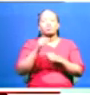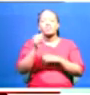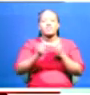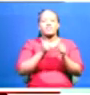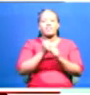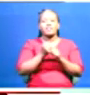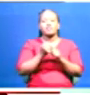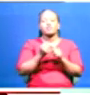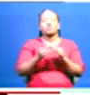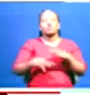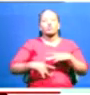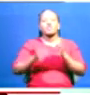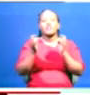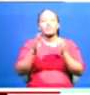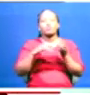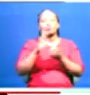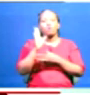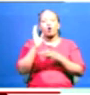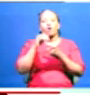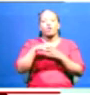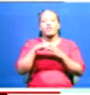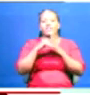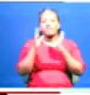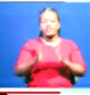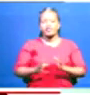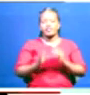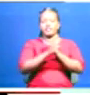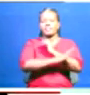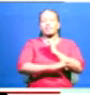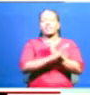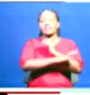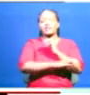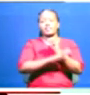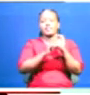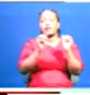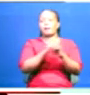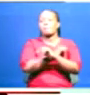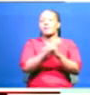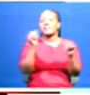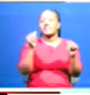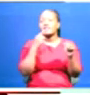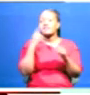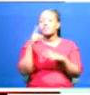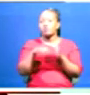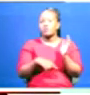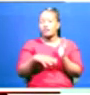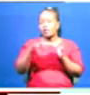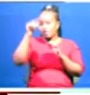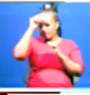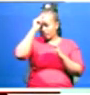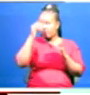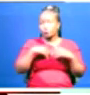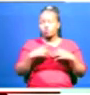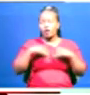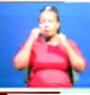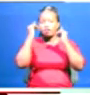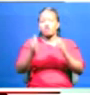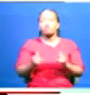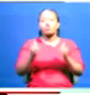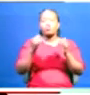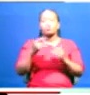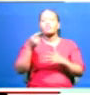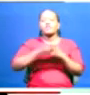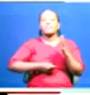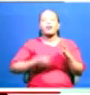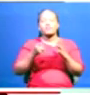into the country. President William Ruto says the government will take up a new tax regime for the next 3 years,